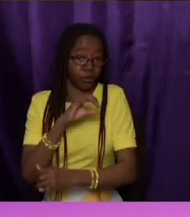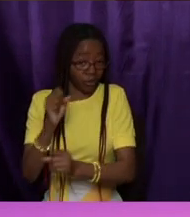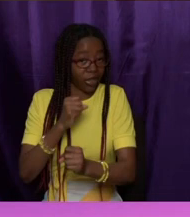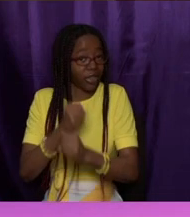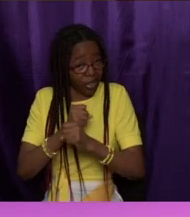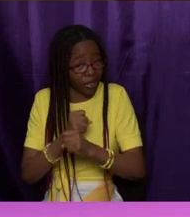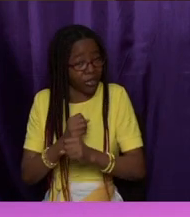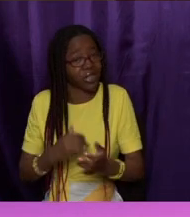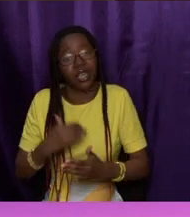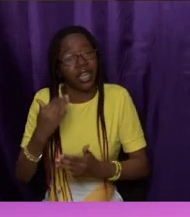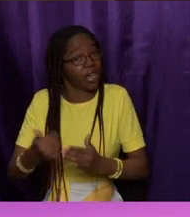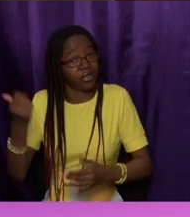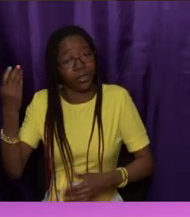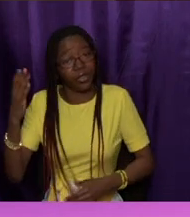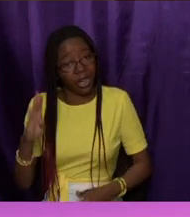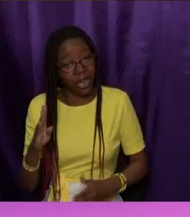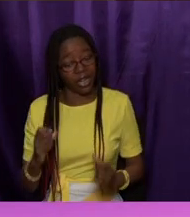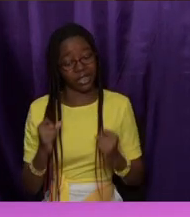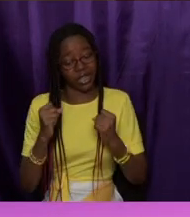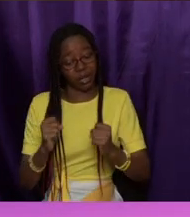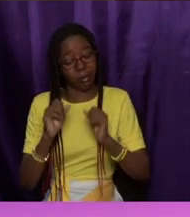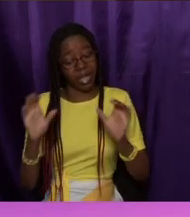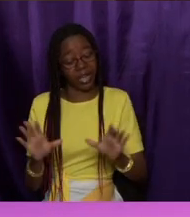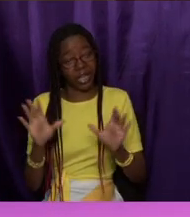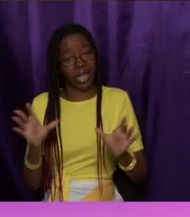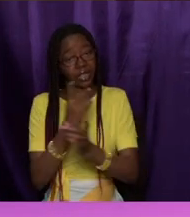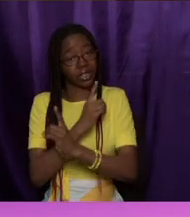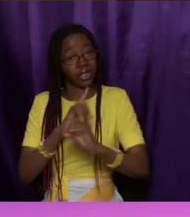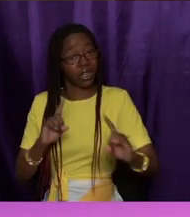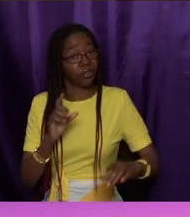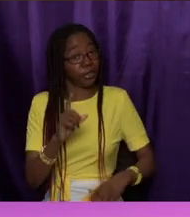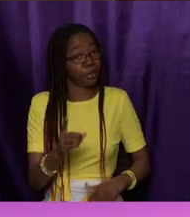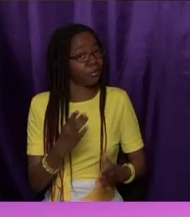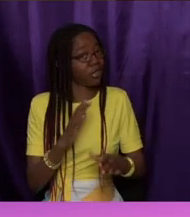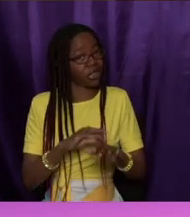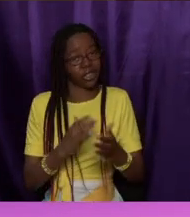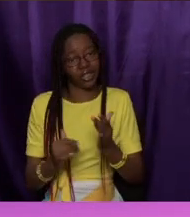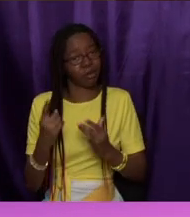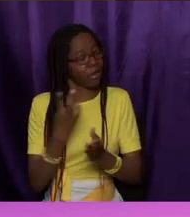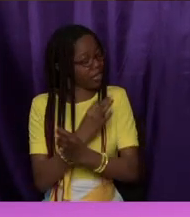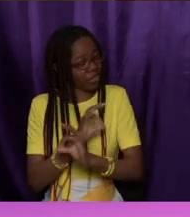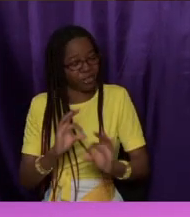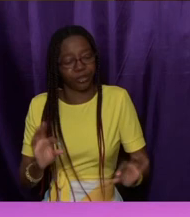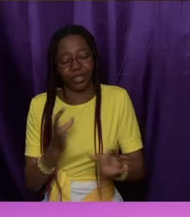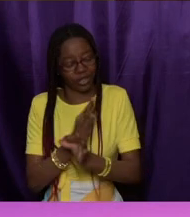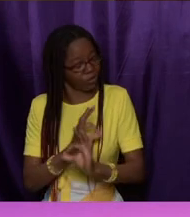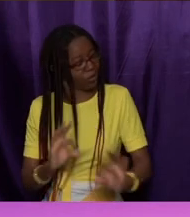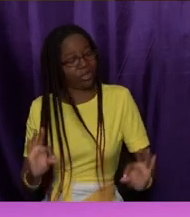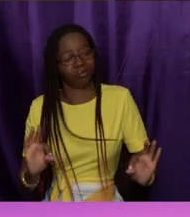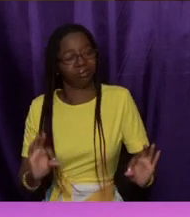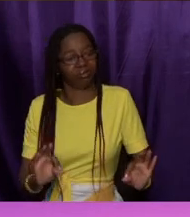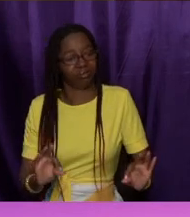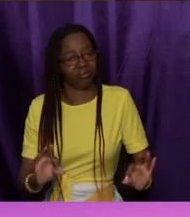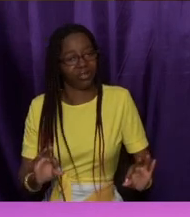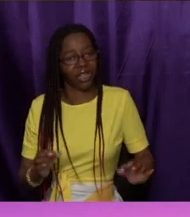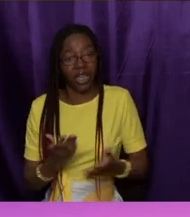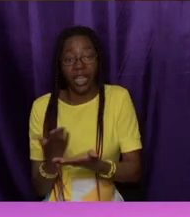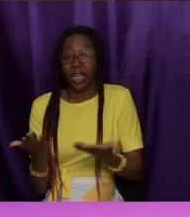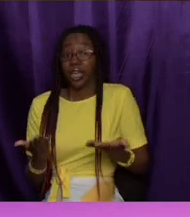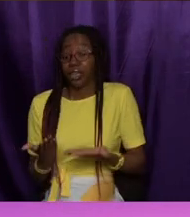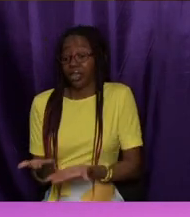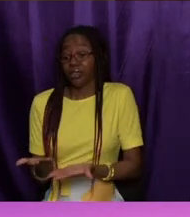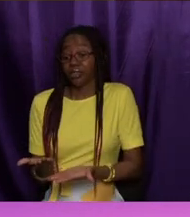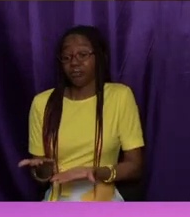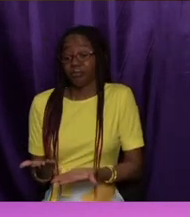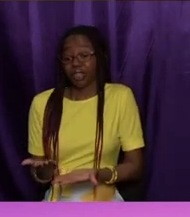years after God has done a mighty thing to deliver you. Hit somebody again, tell them you free, you free. But here they're on